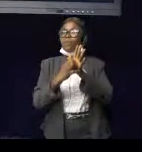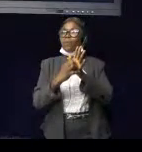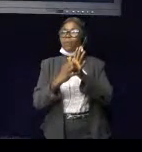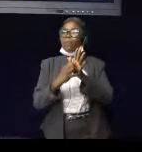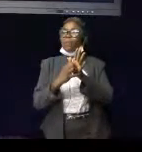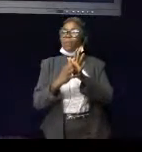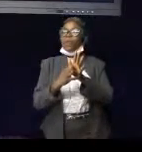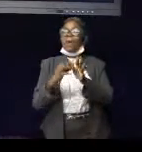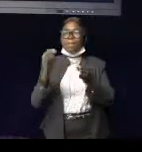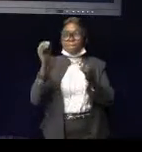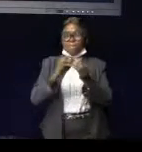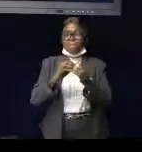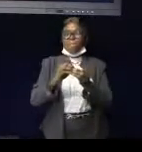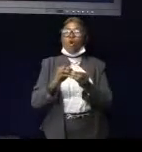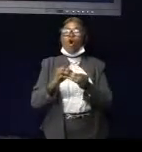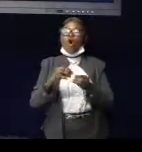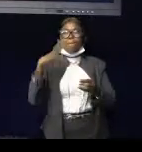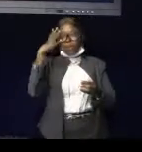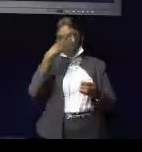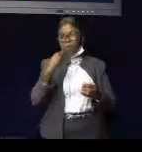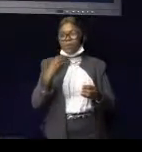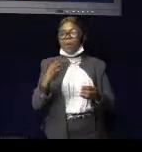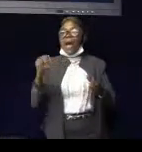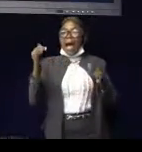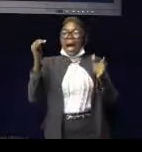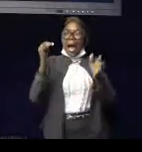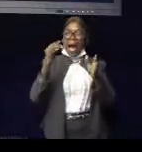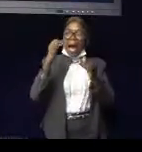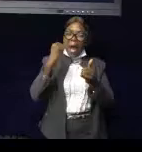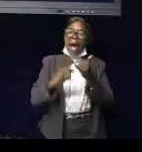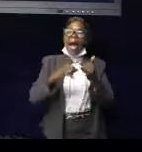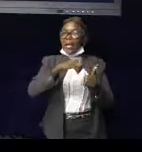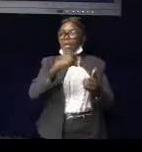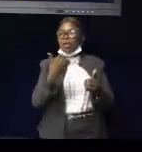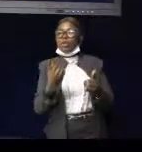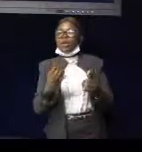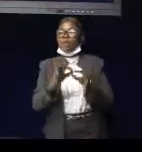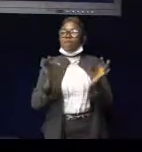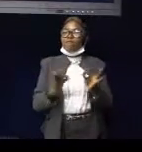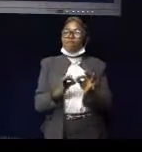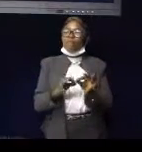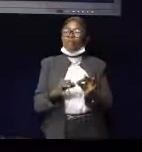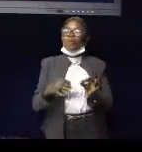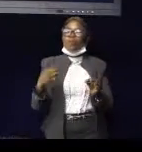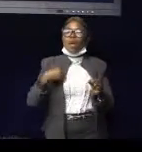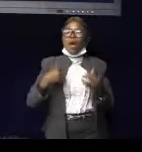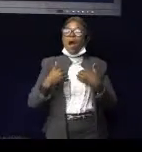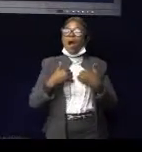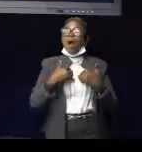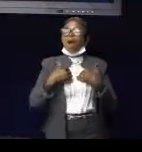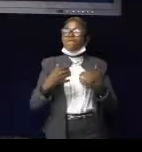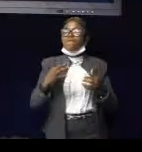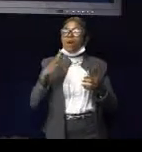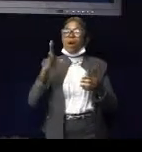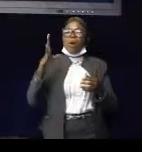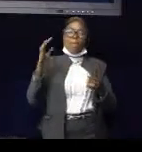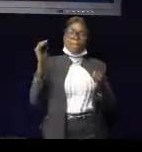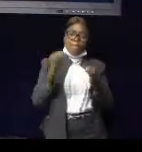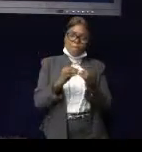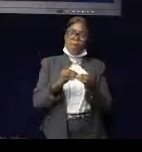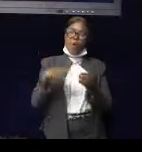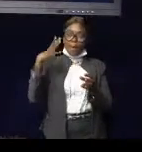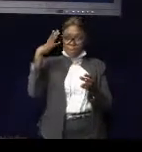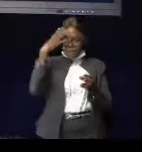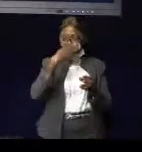we had more beautiful. Then at the superlative form stage, we have most beautiful, most